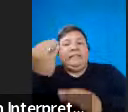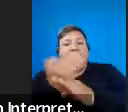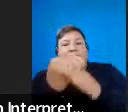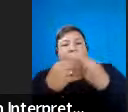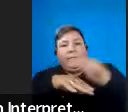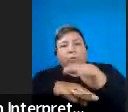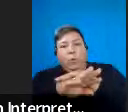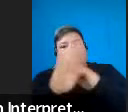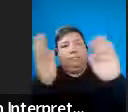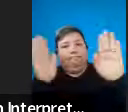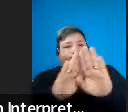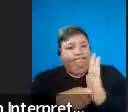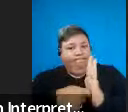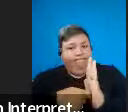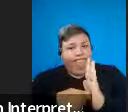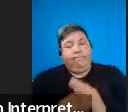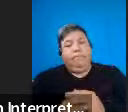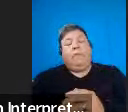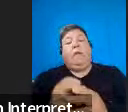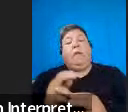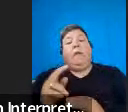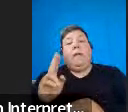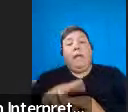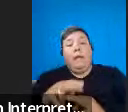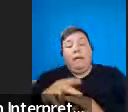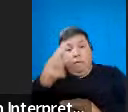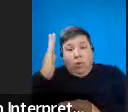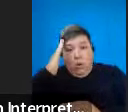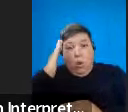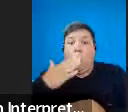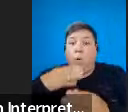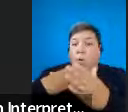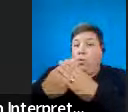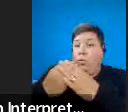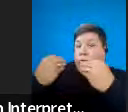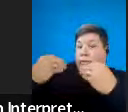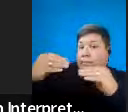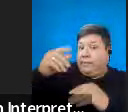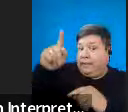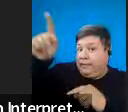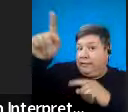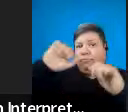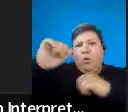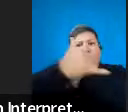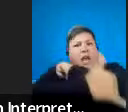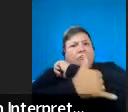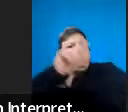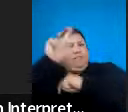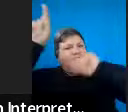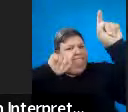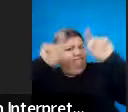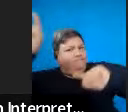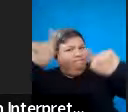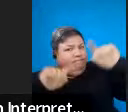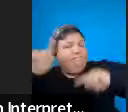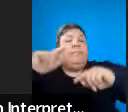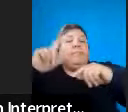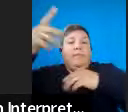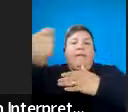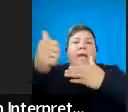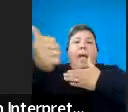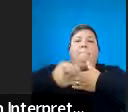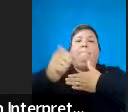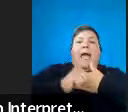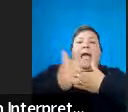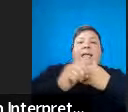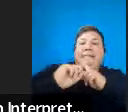And if you're an importer as well, you ensure that people that you're doing business with from other countries also are applying these safe and secured measures